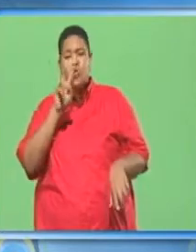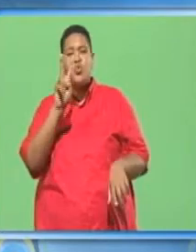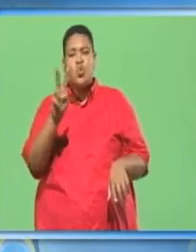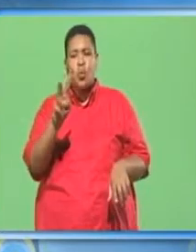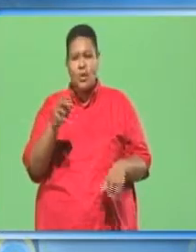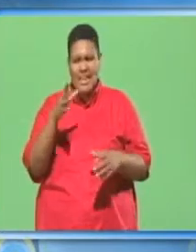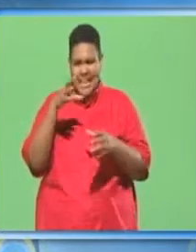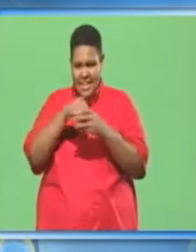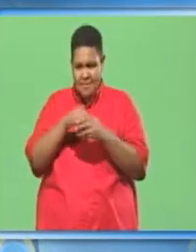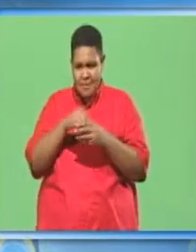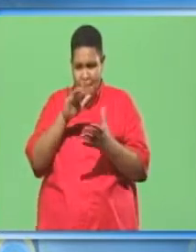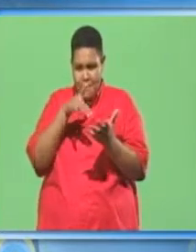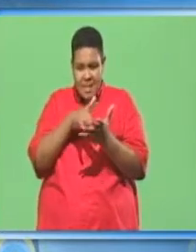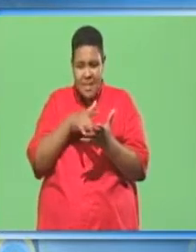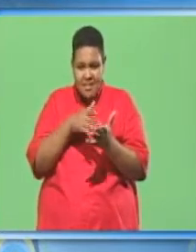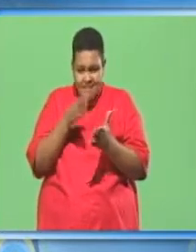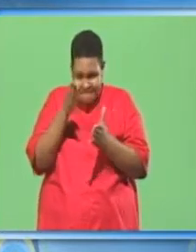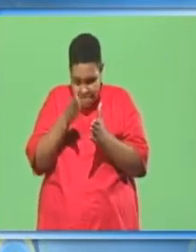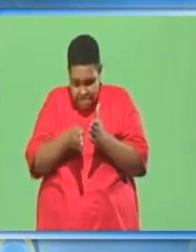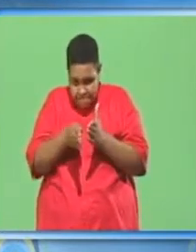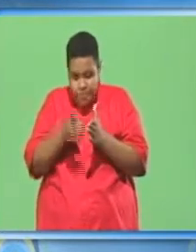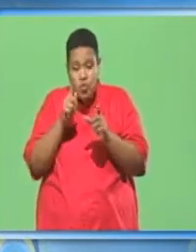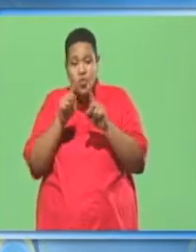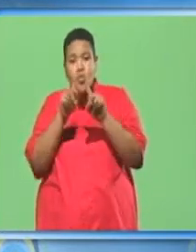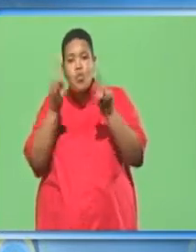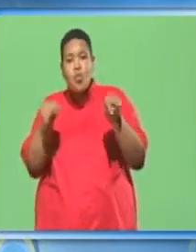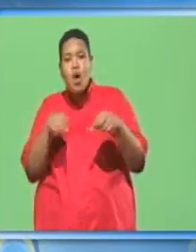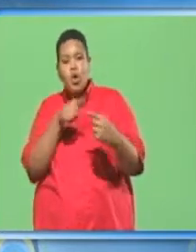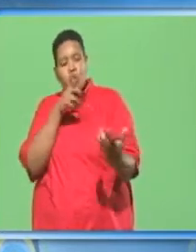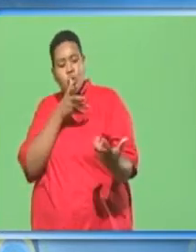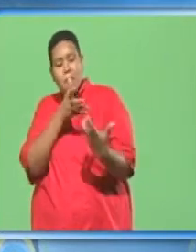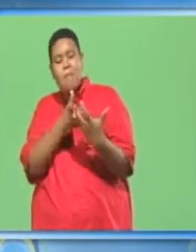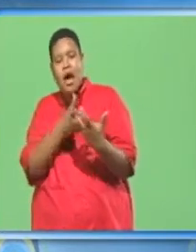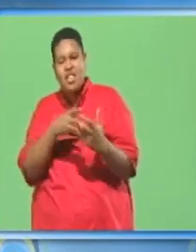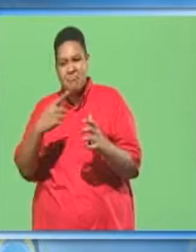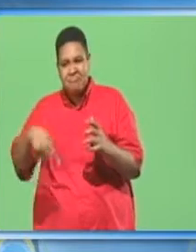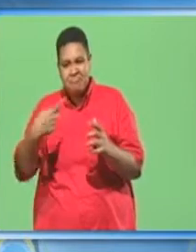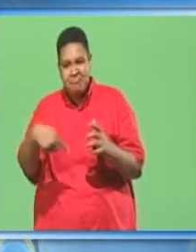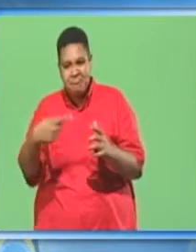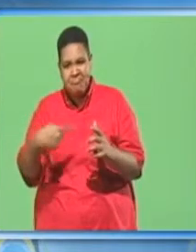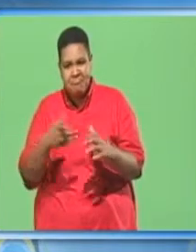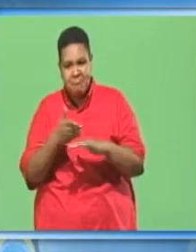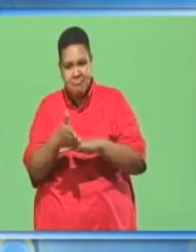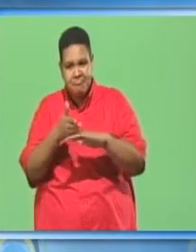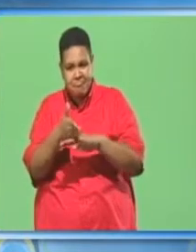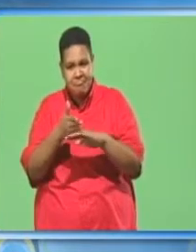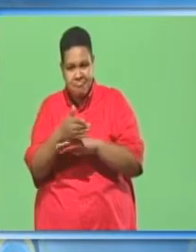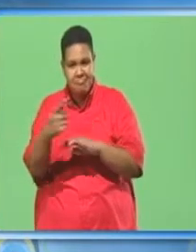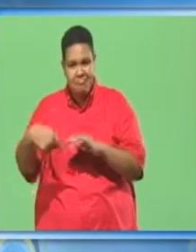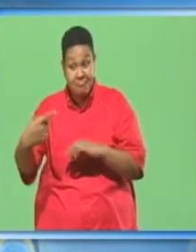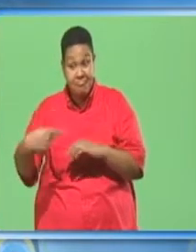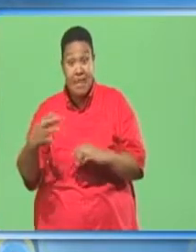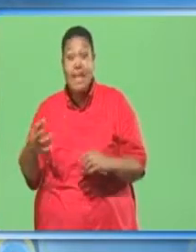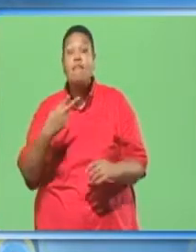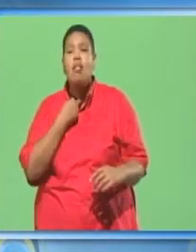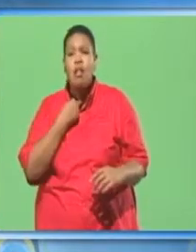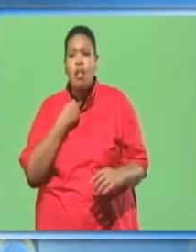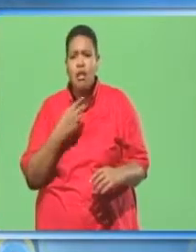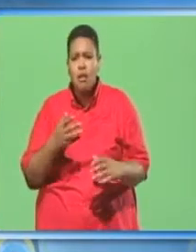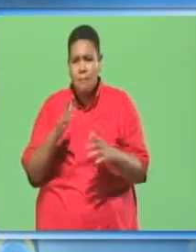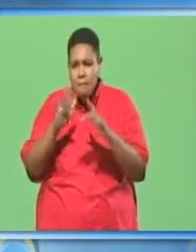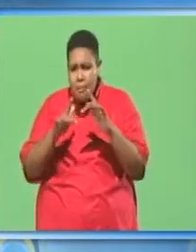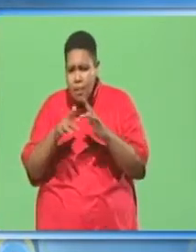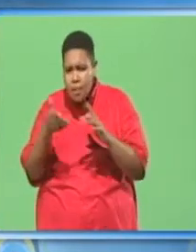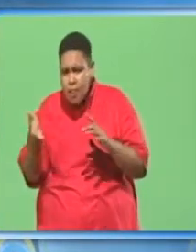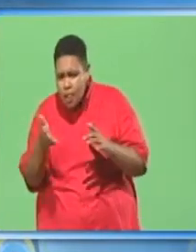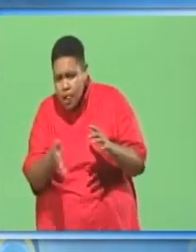the blade. The blade of the square should align with the saw blade. If there is a gap between the two, rotate the